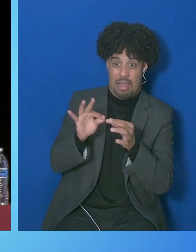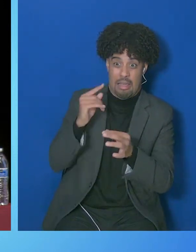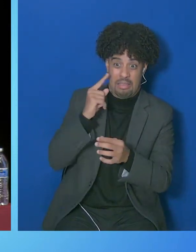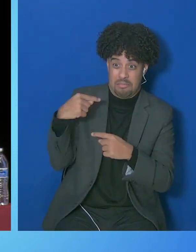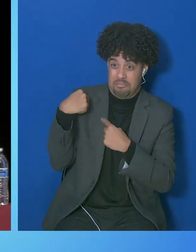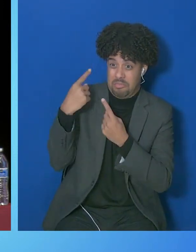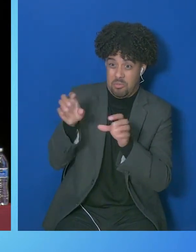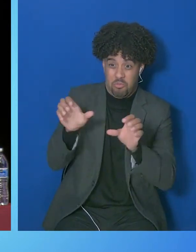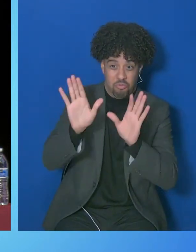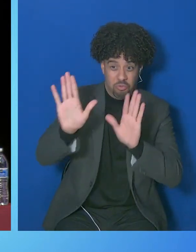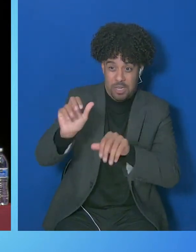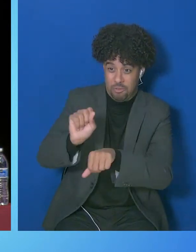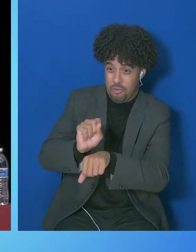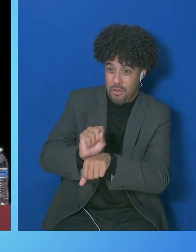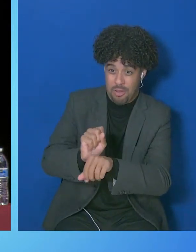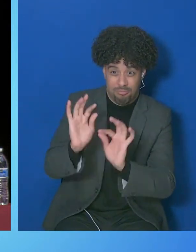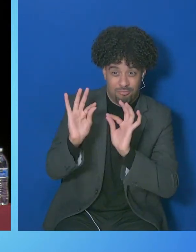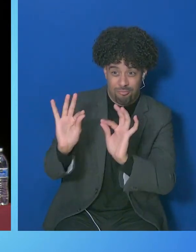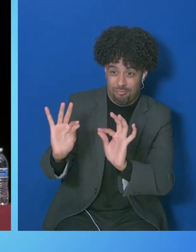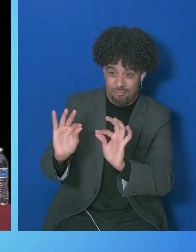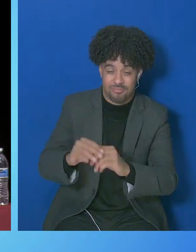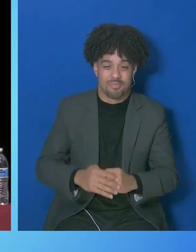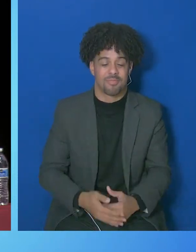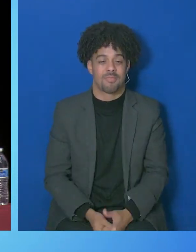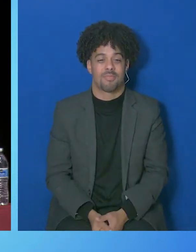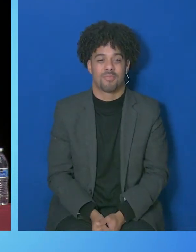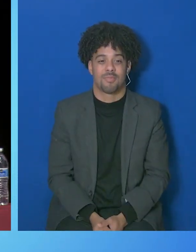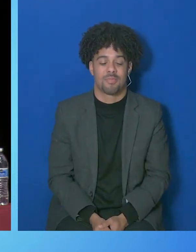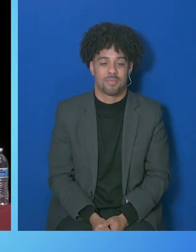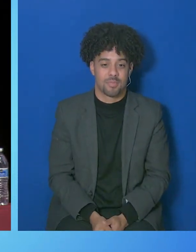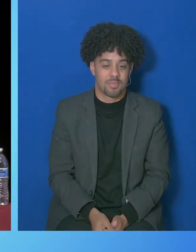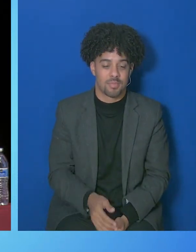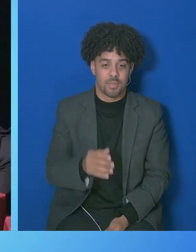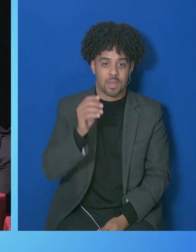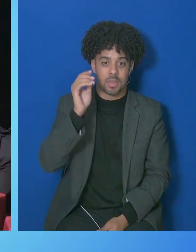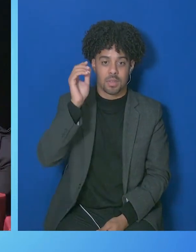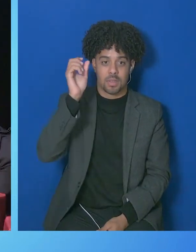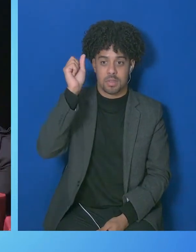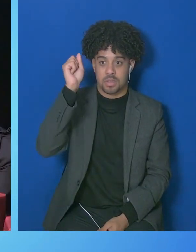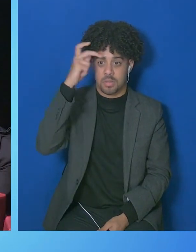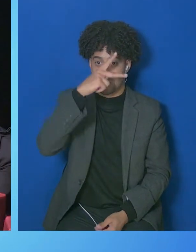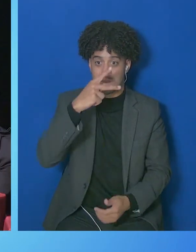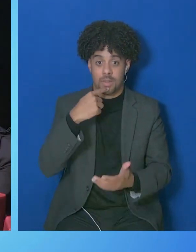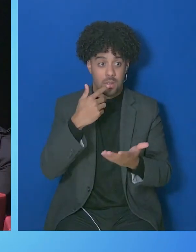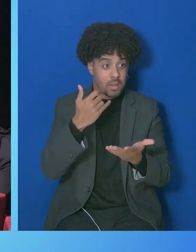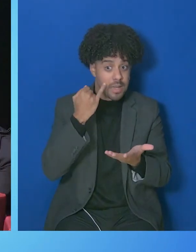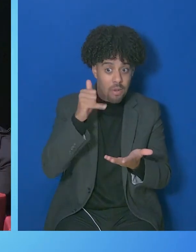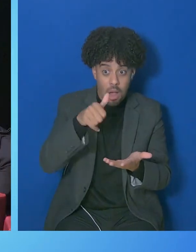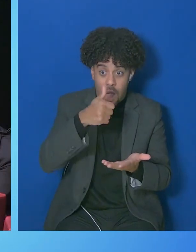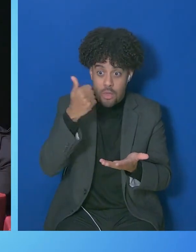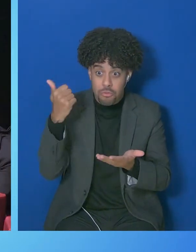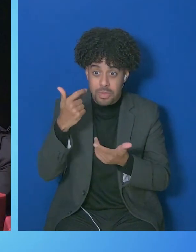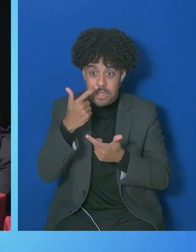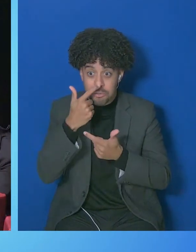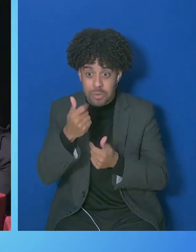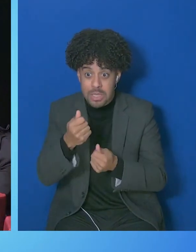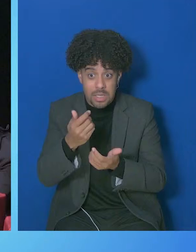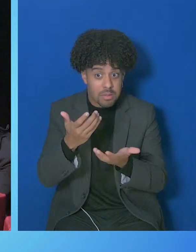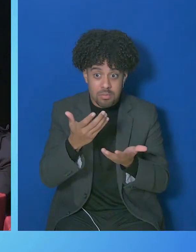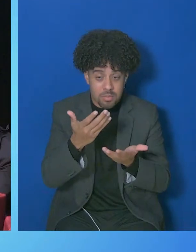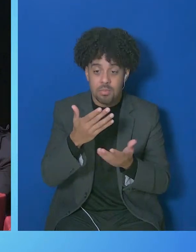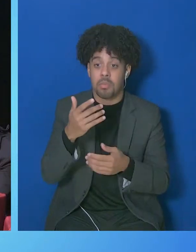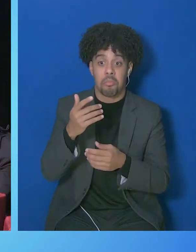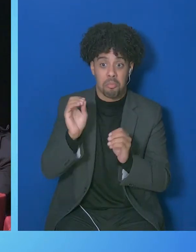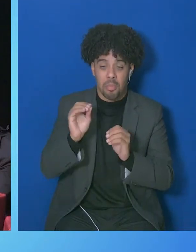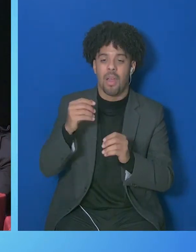nomination. Katie's I would like to, unless anyone else is interested, I would like to nominate Brittany to